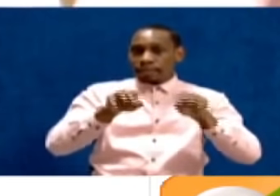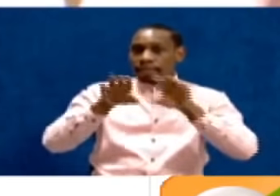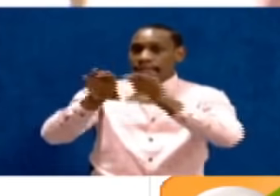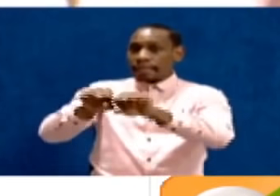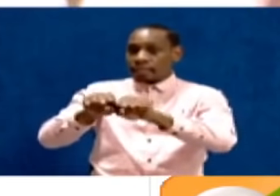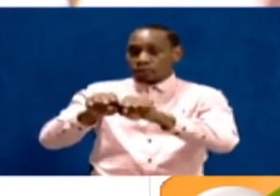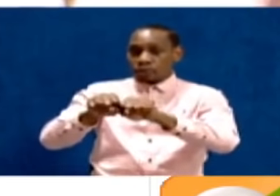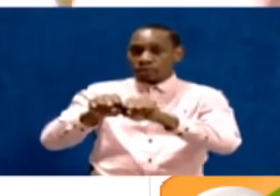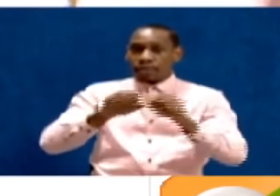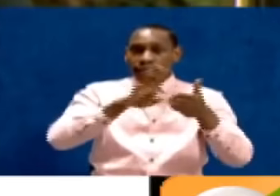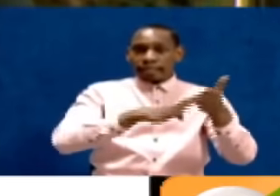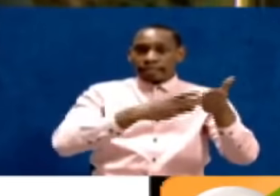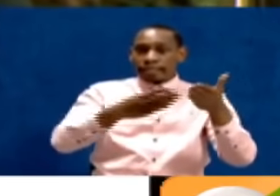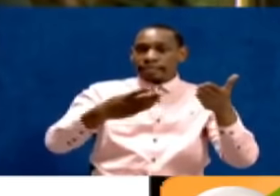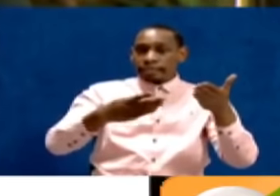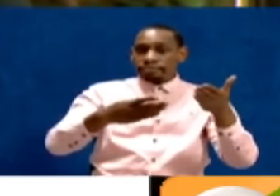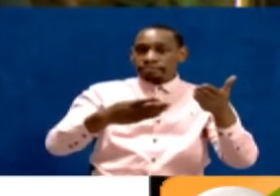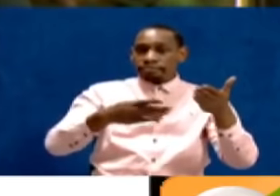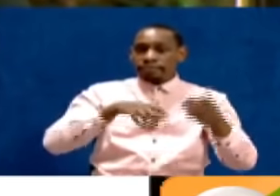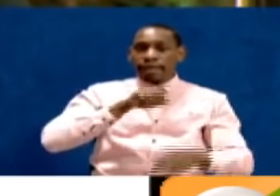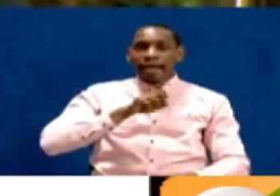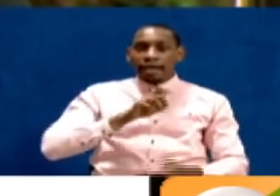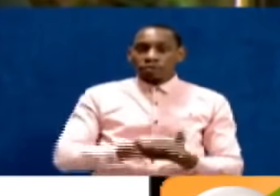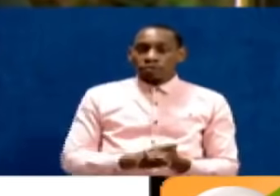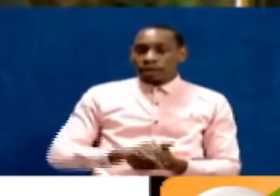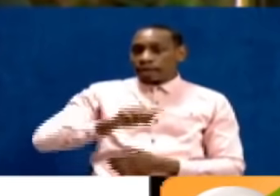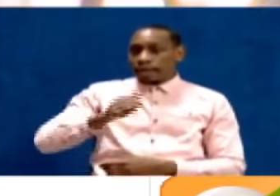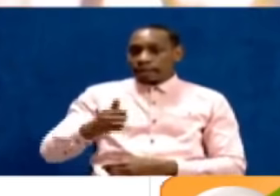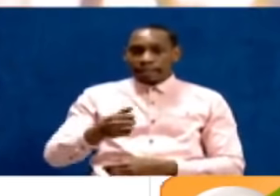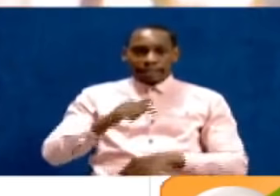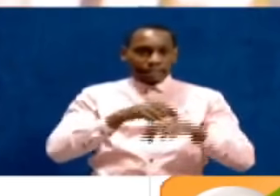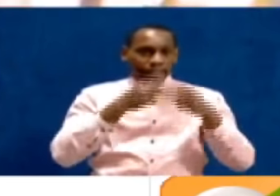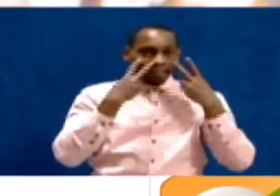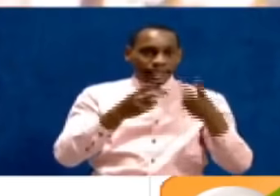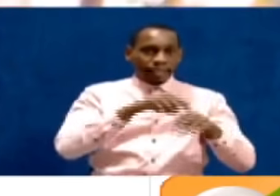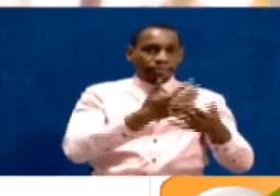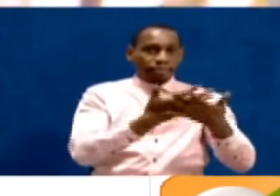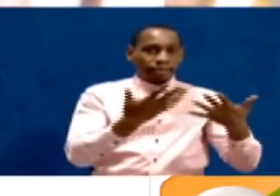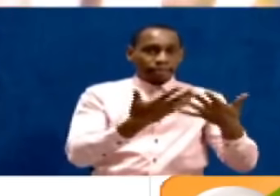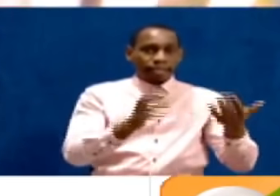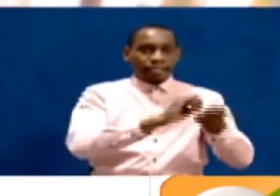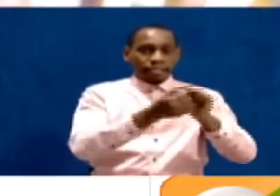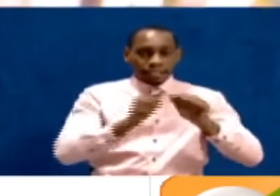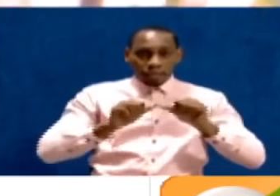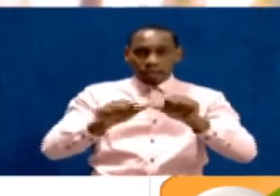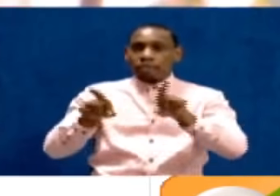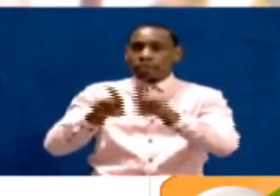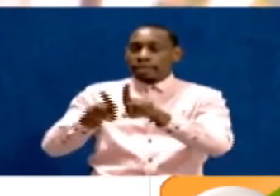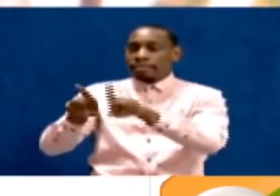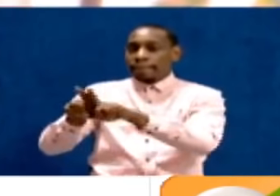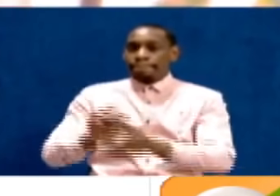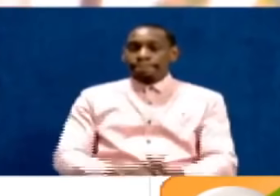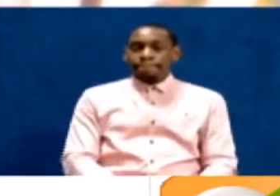succession within the framework of KANU. Sometimes you look at it and say, the more things change, the more they become the same.